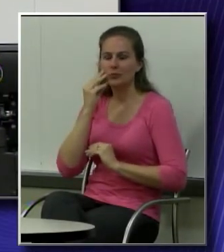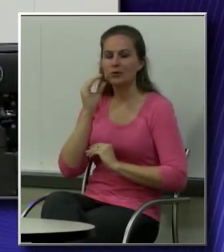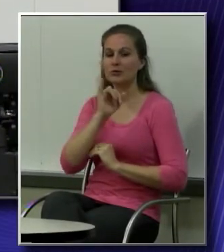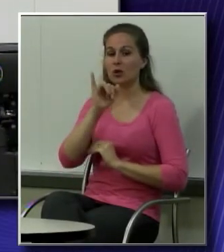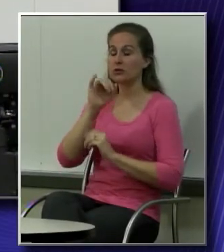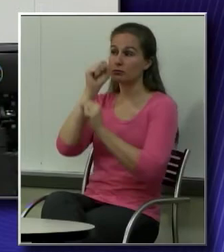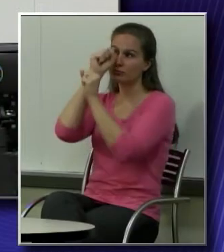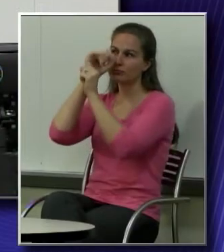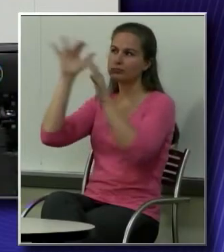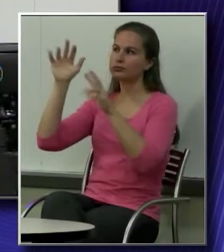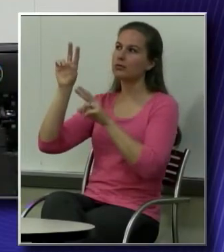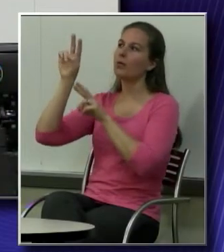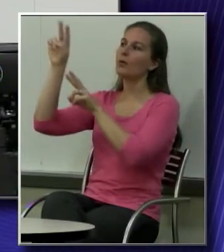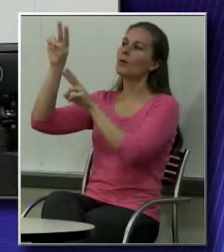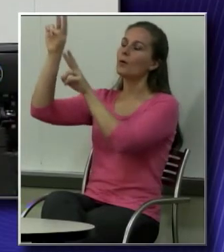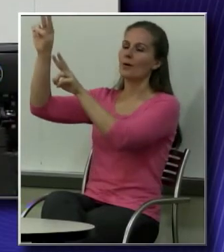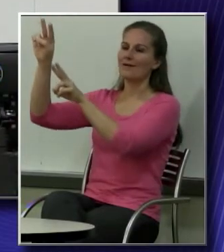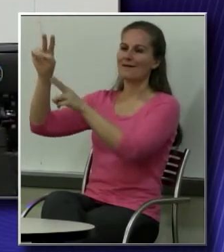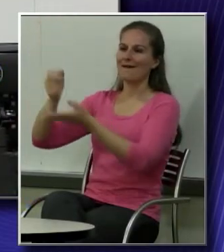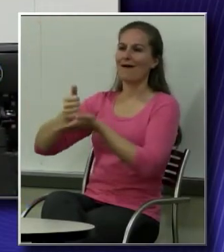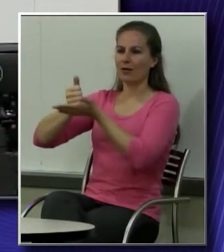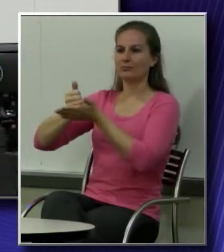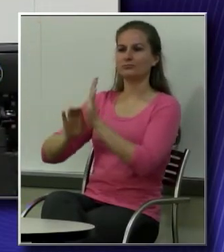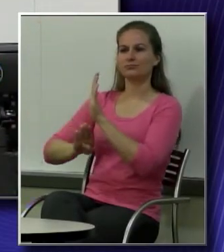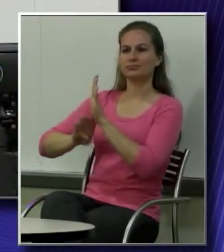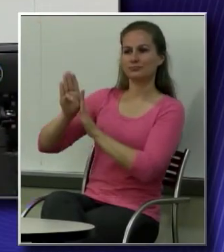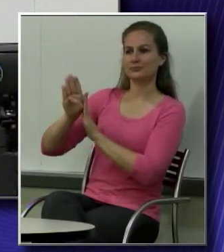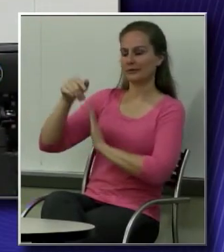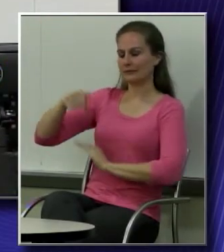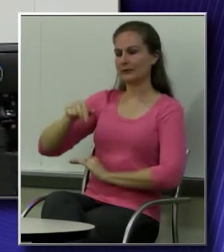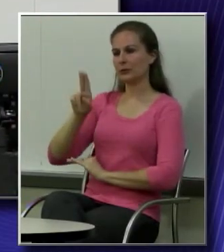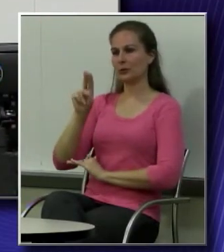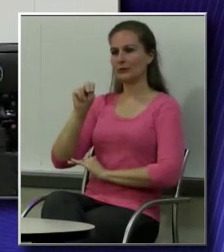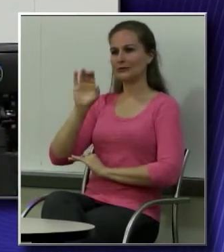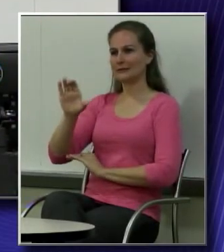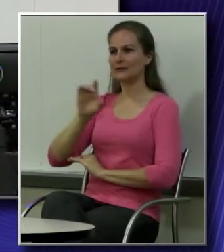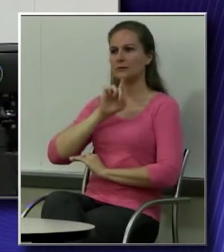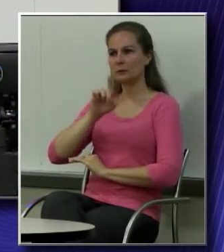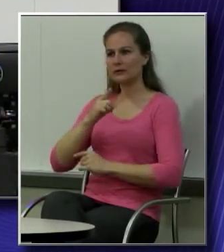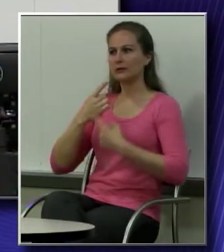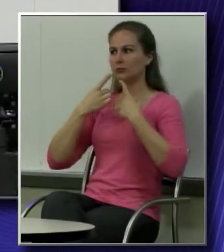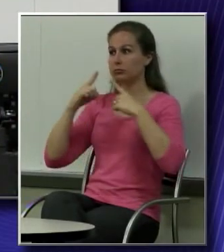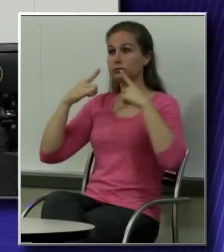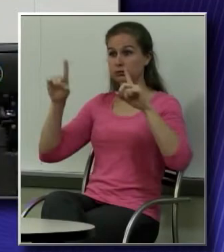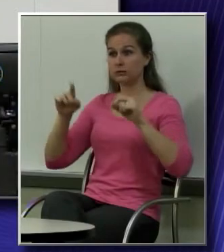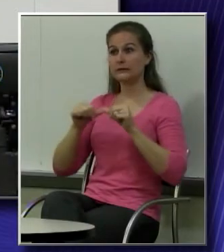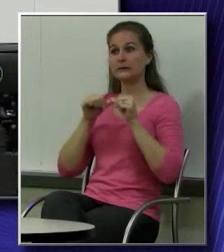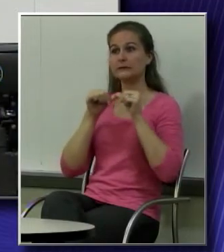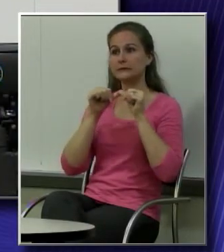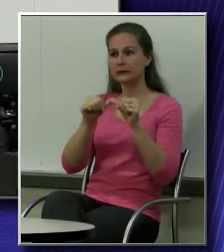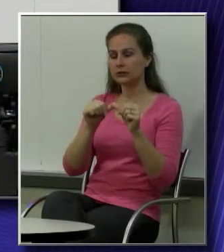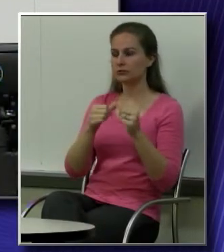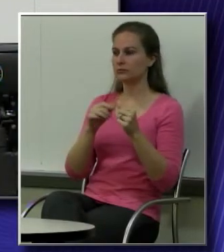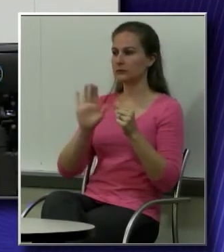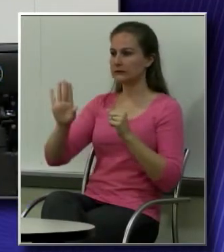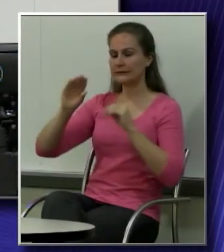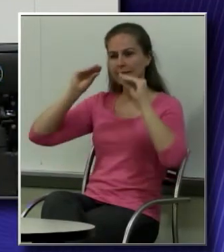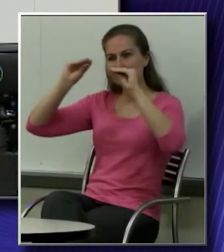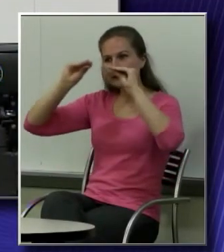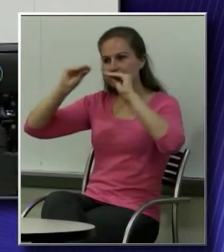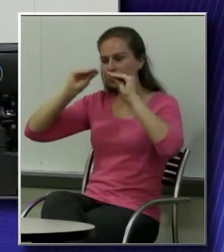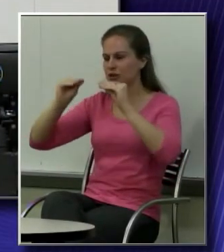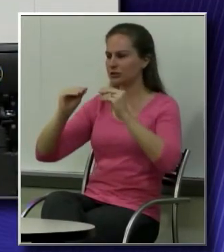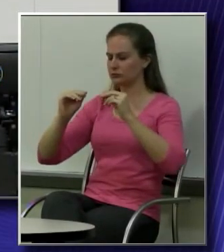build on the UNC's long tradition of excellence and further its mission of teaching, research,